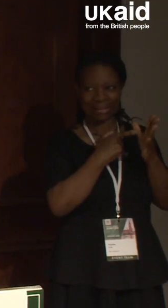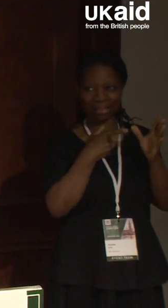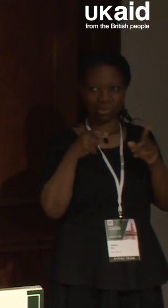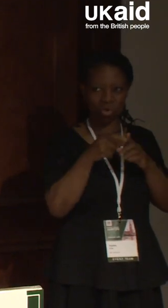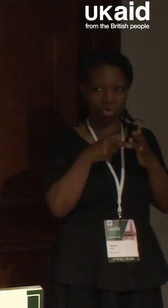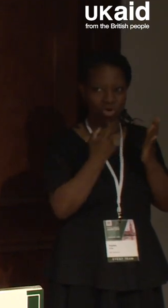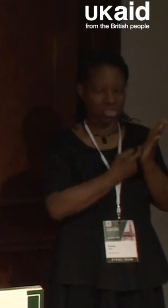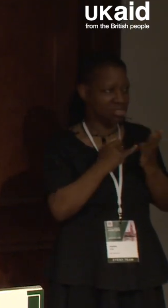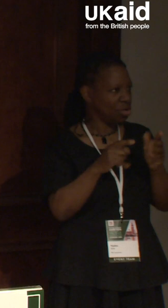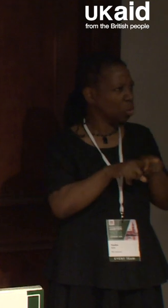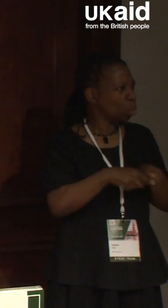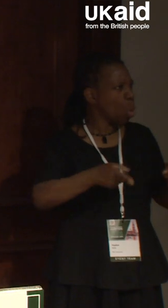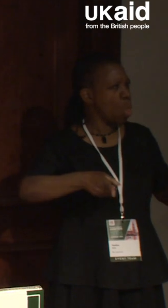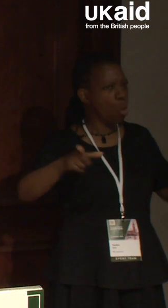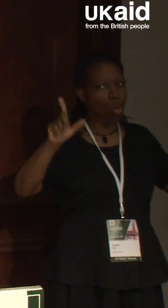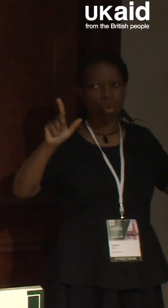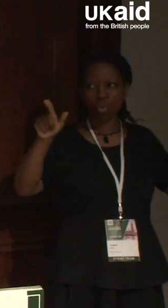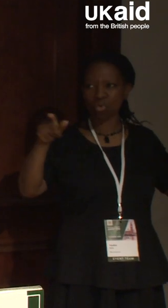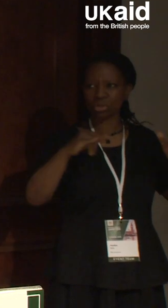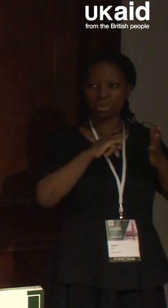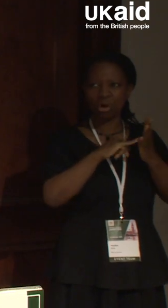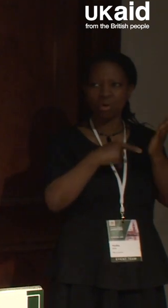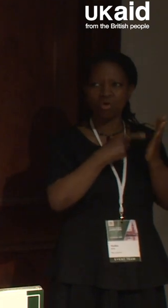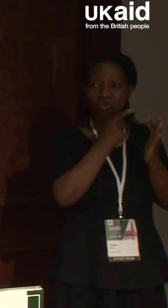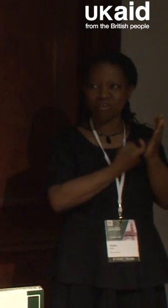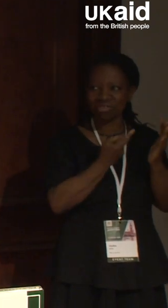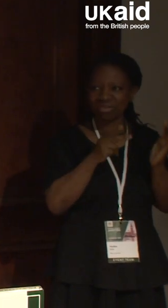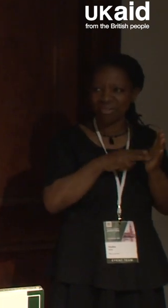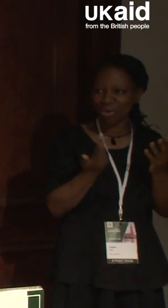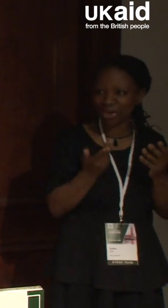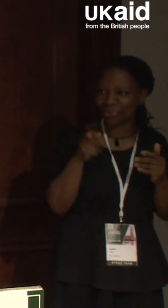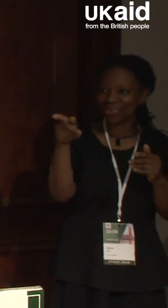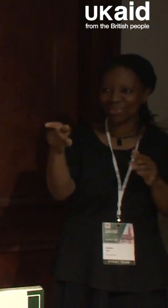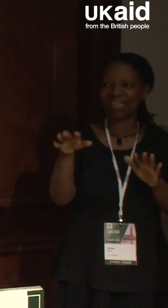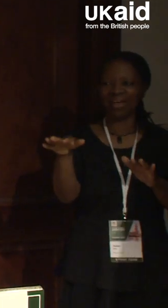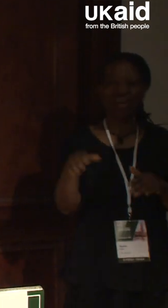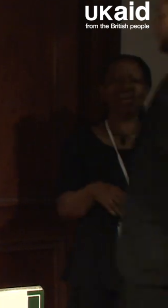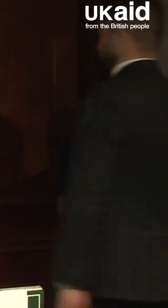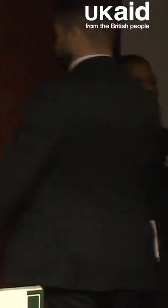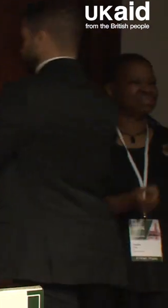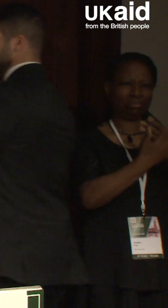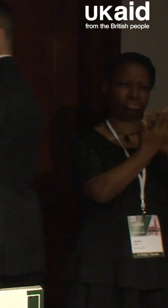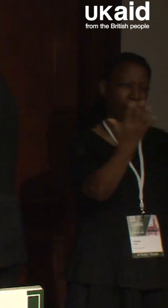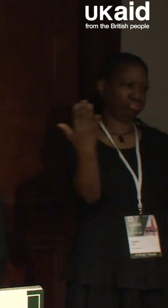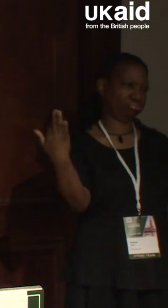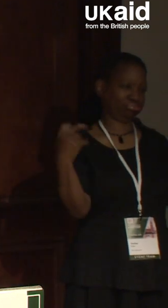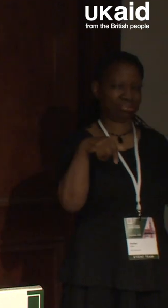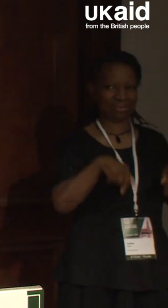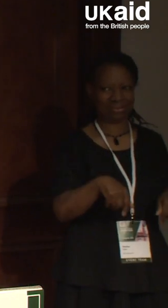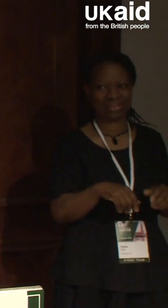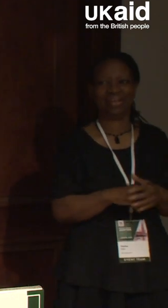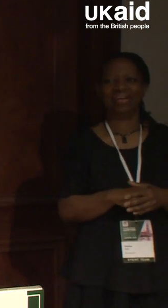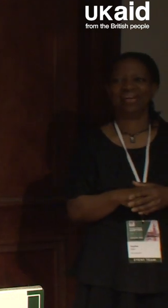Lord Stern somewhere, wherever he's gone. I don't know where he is. There he is, very good. And Emma, and indeed many others. So I apologize